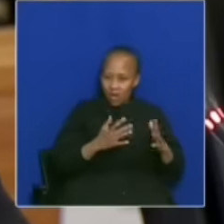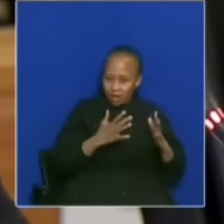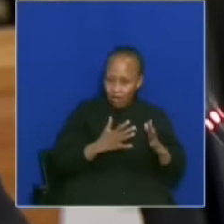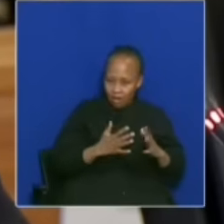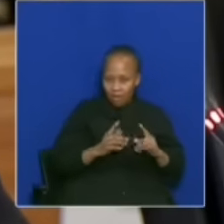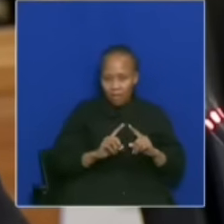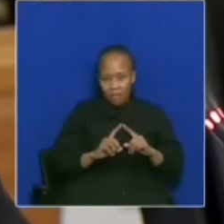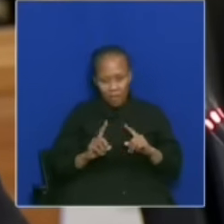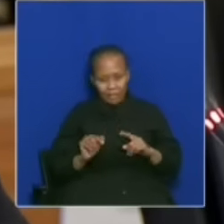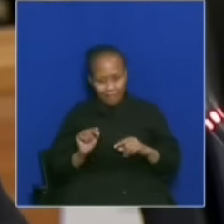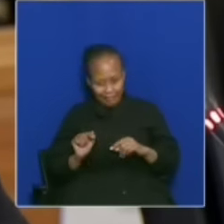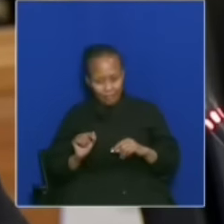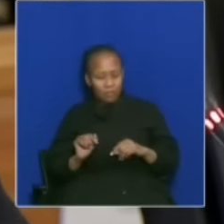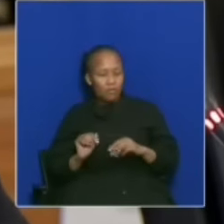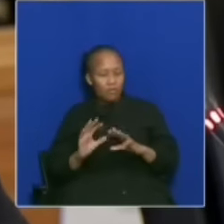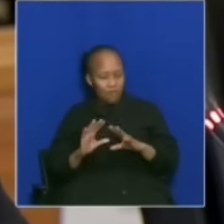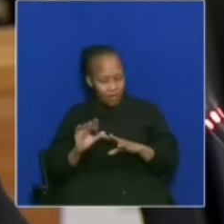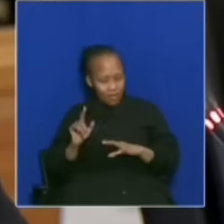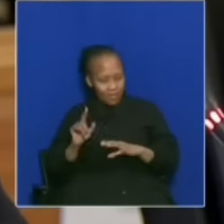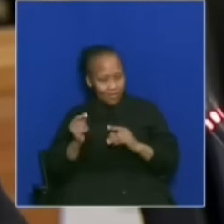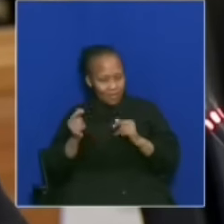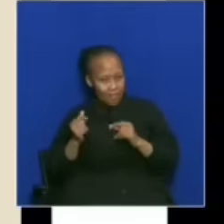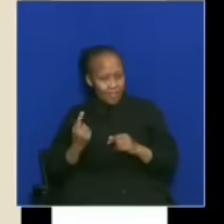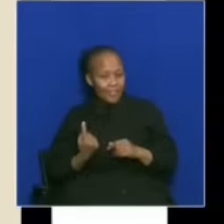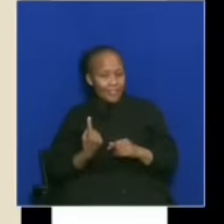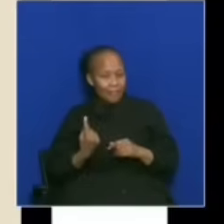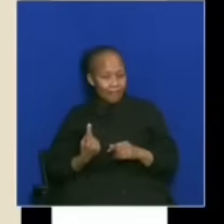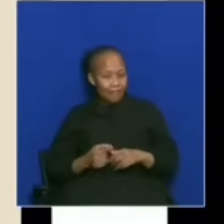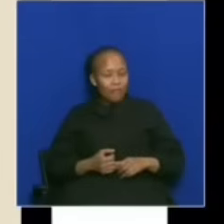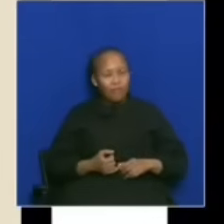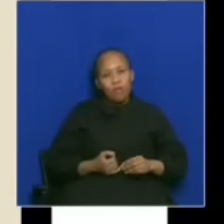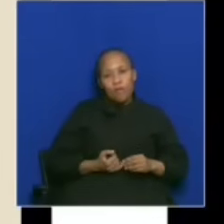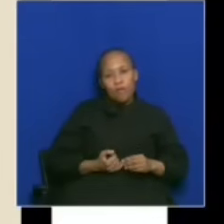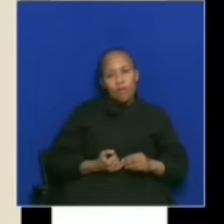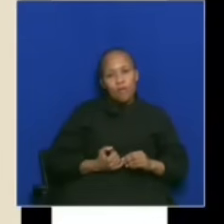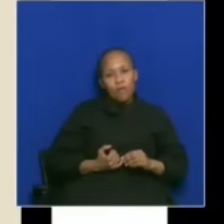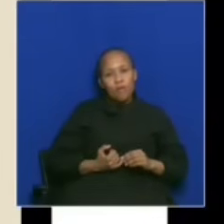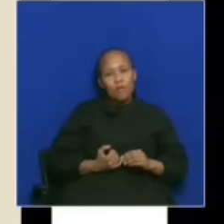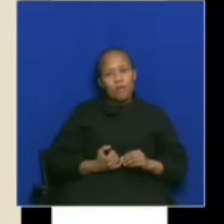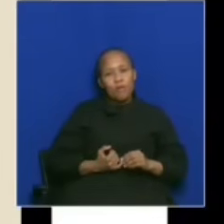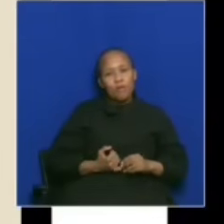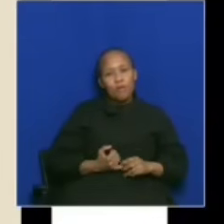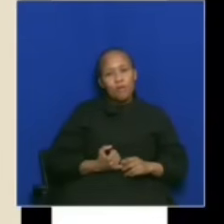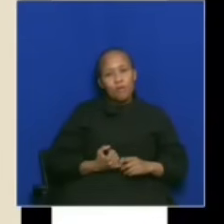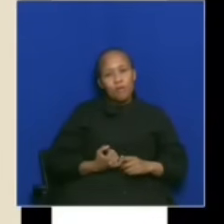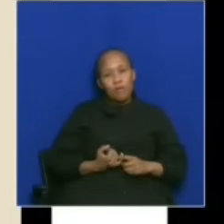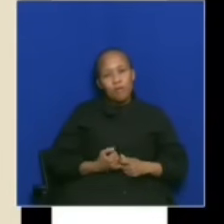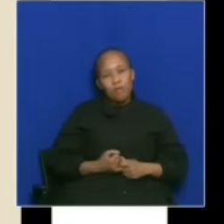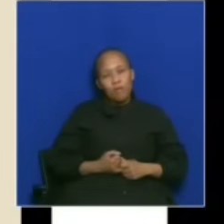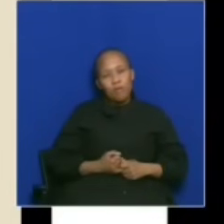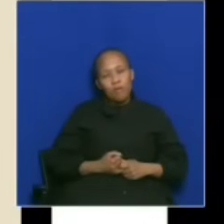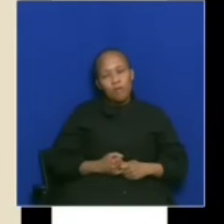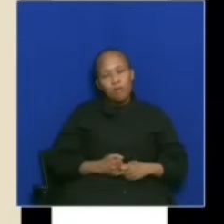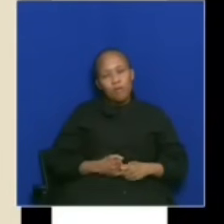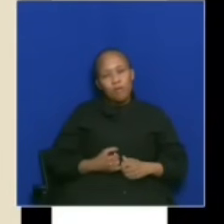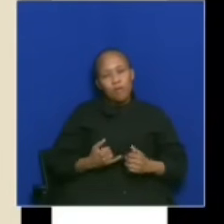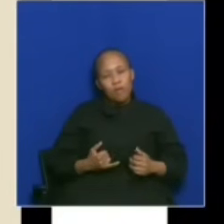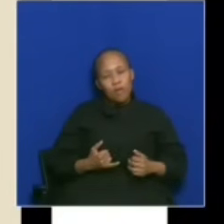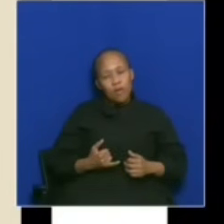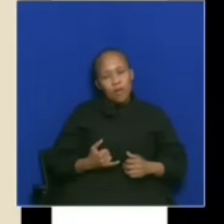So this post says that The brands belonging to Gold